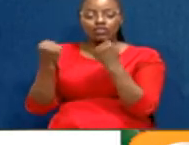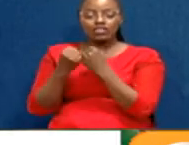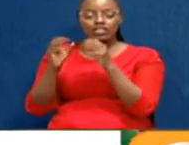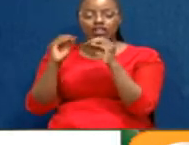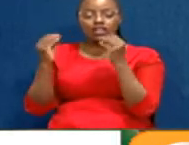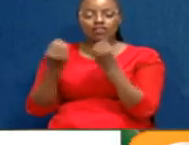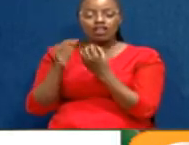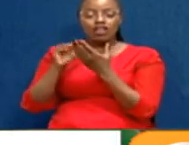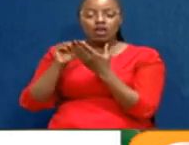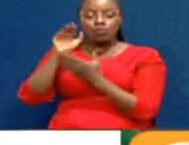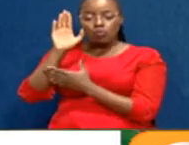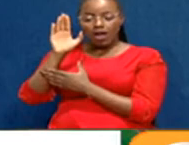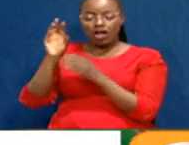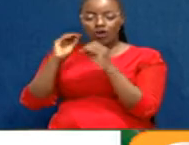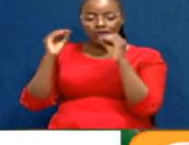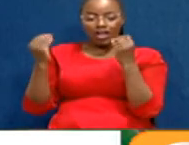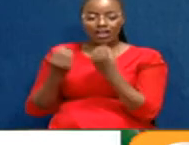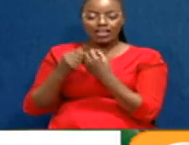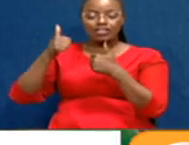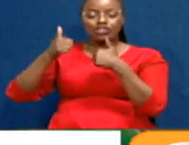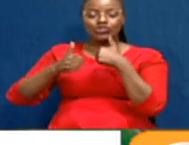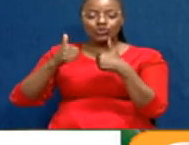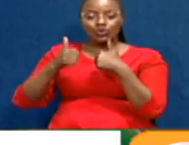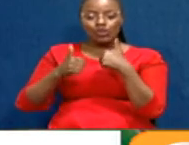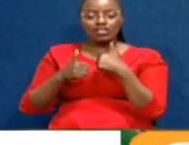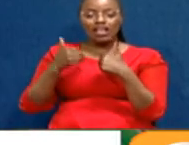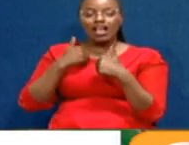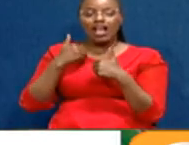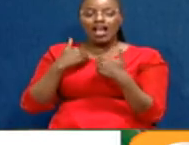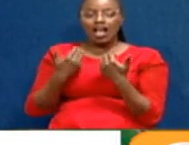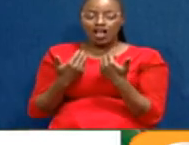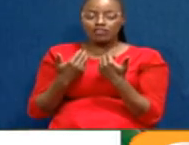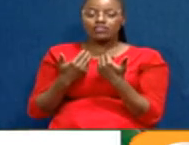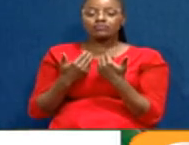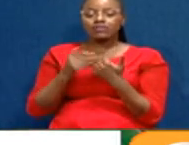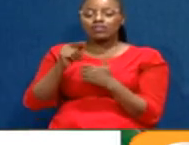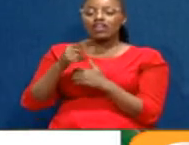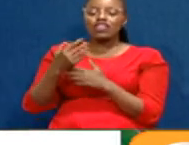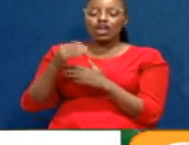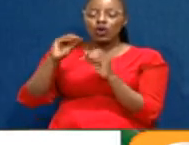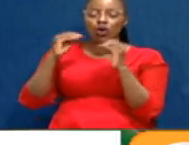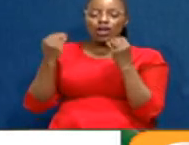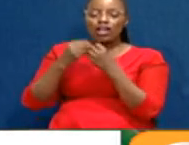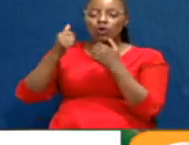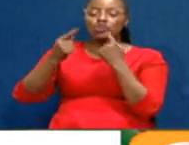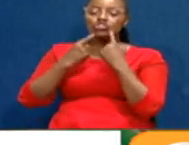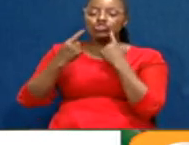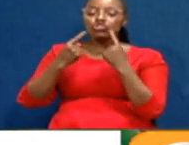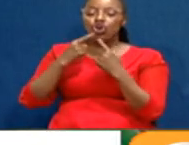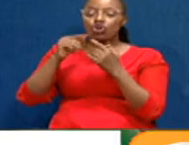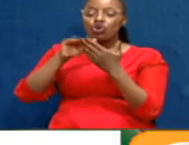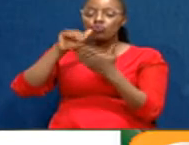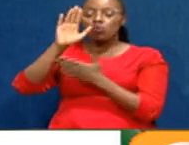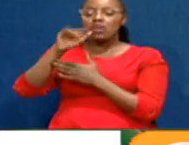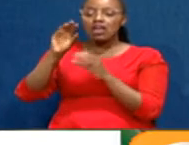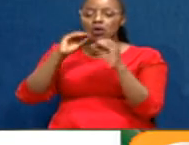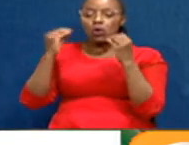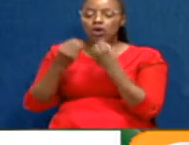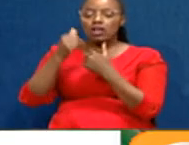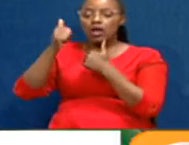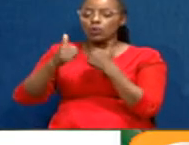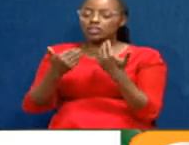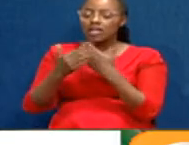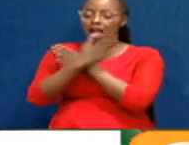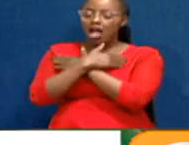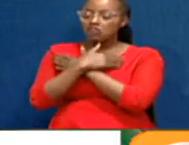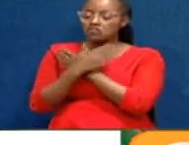organizations, especially organizations that are termed to be vocal organizations. So they will tend to go for organizations that are